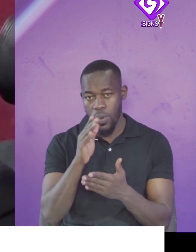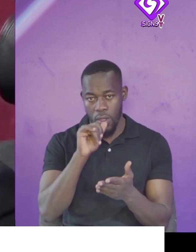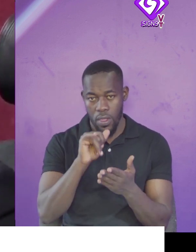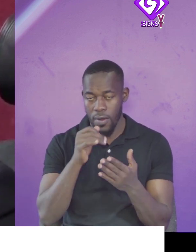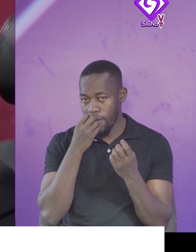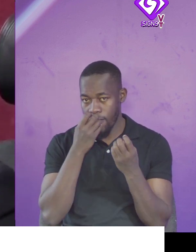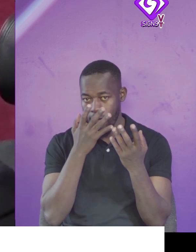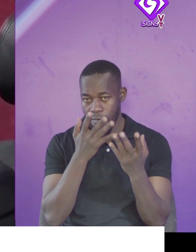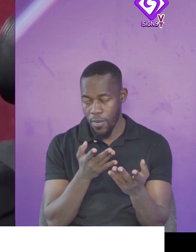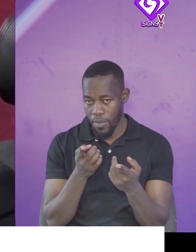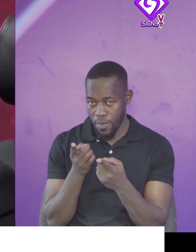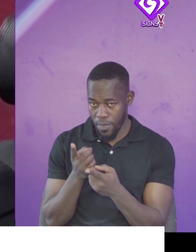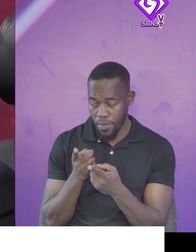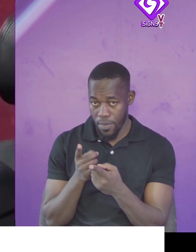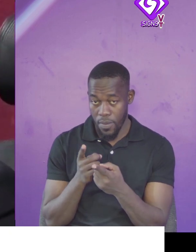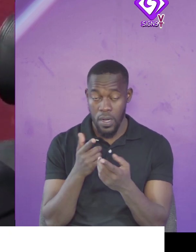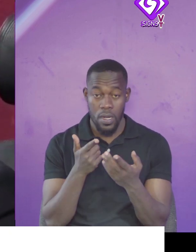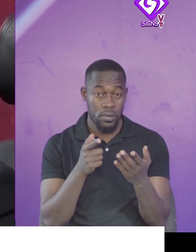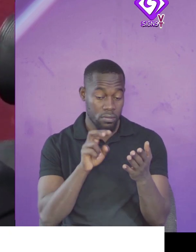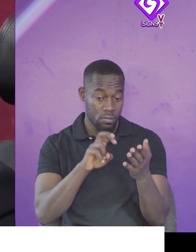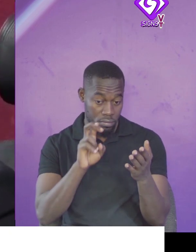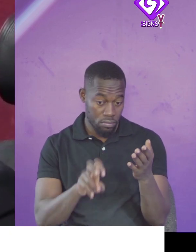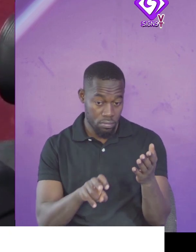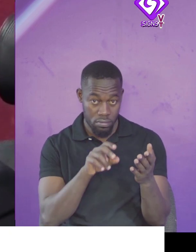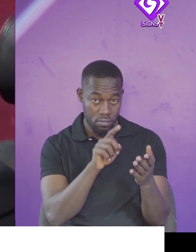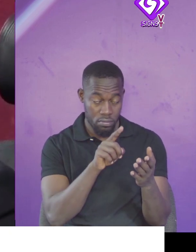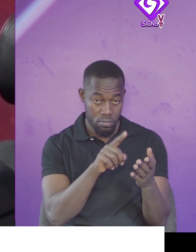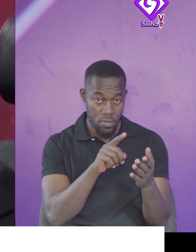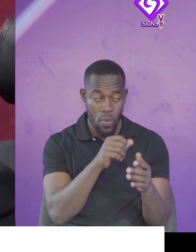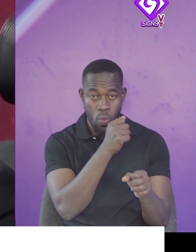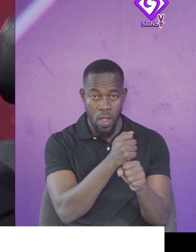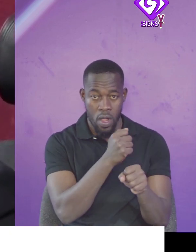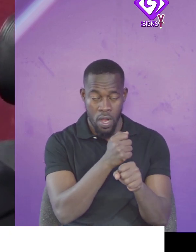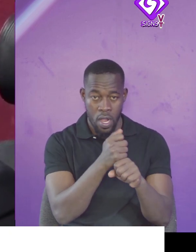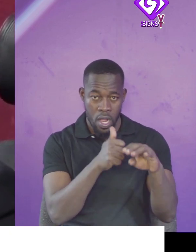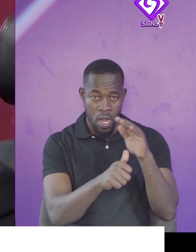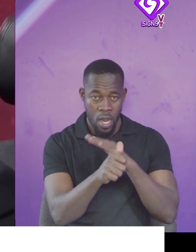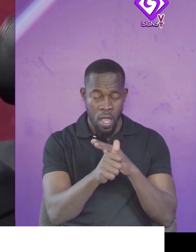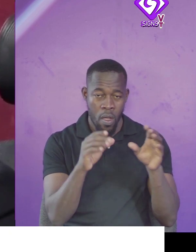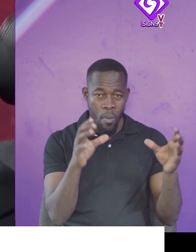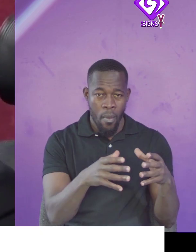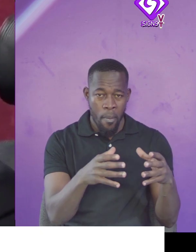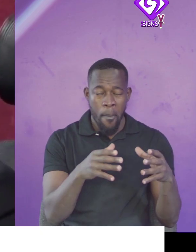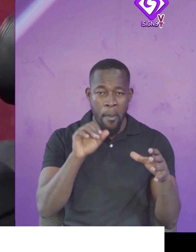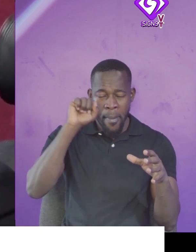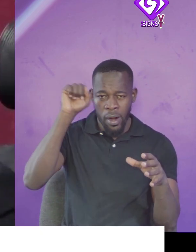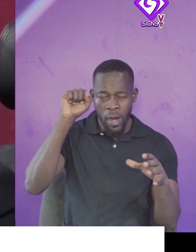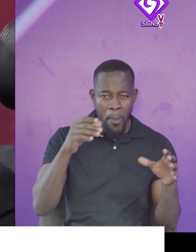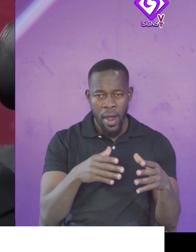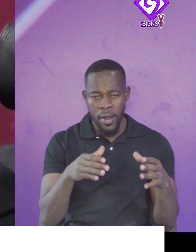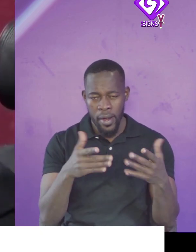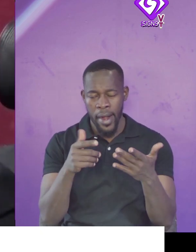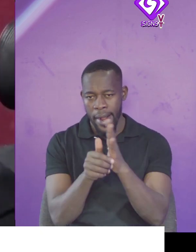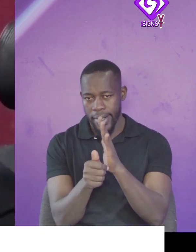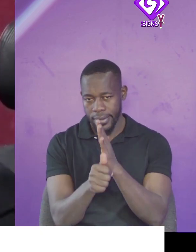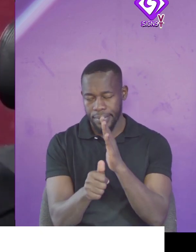that the legal threshold for resignation or defection as contemplated under Political Parties Act 2011 has not been met. Without